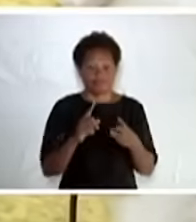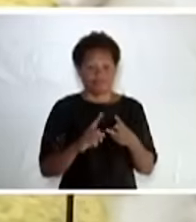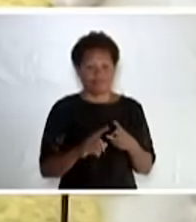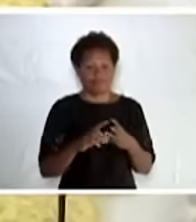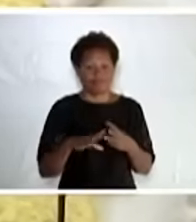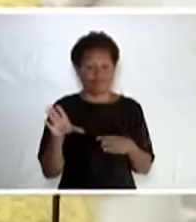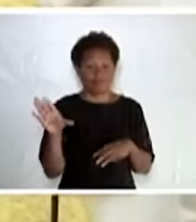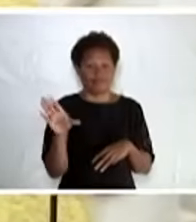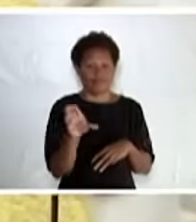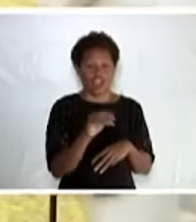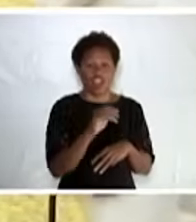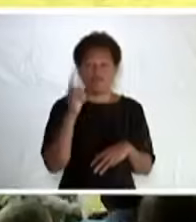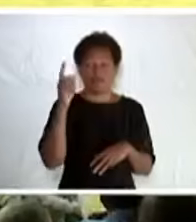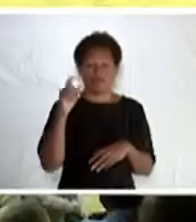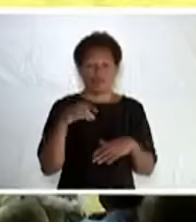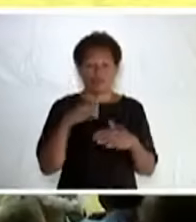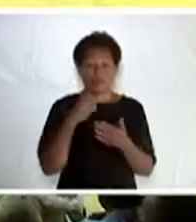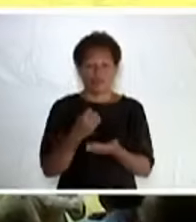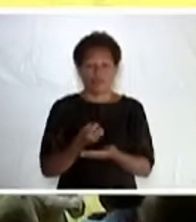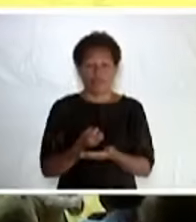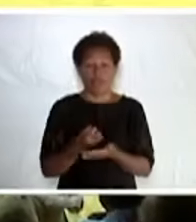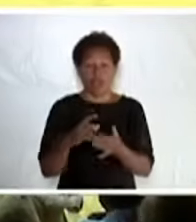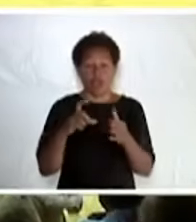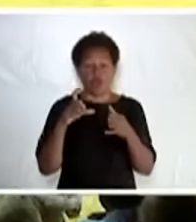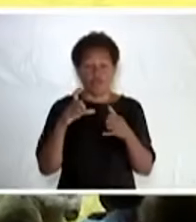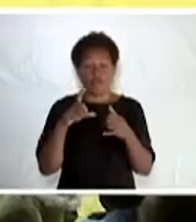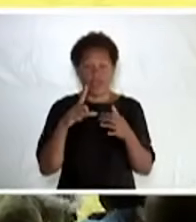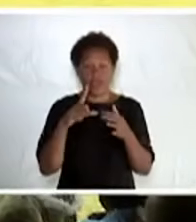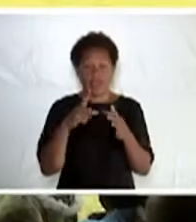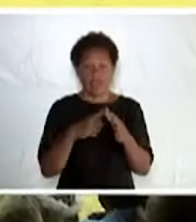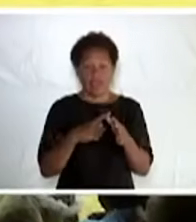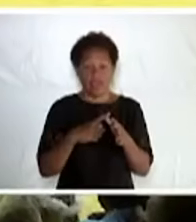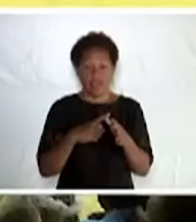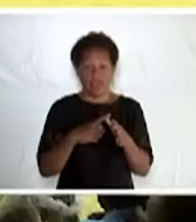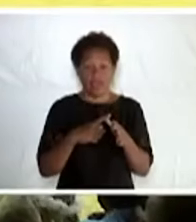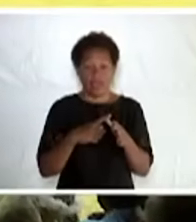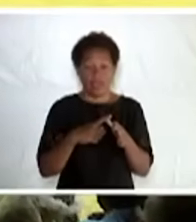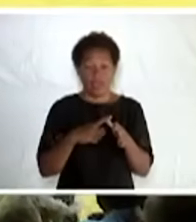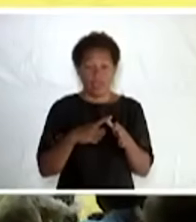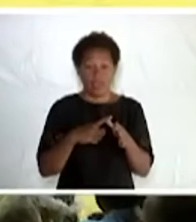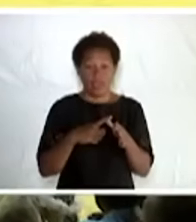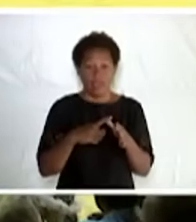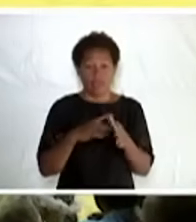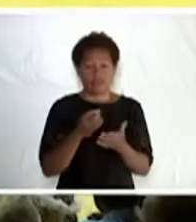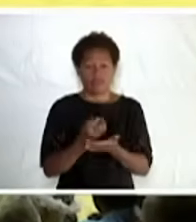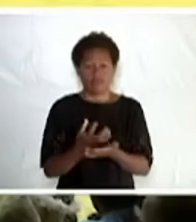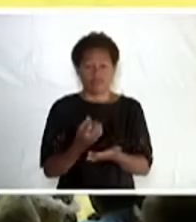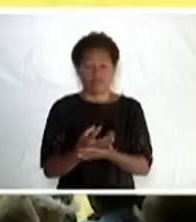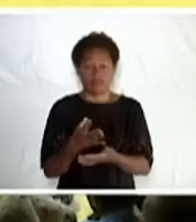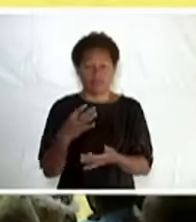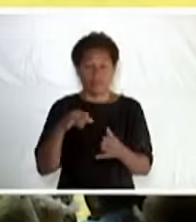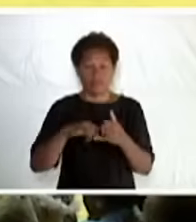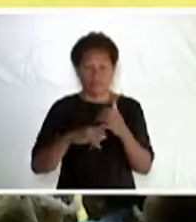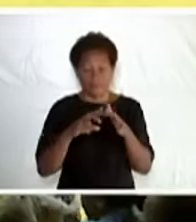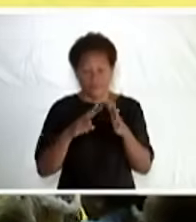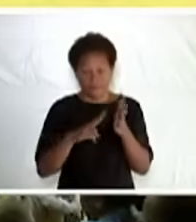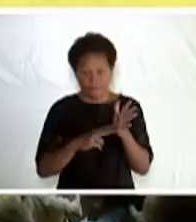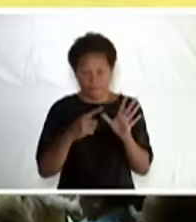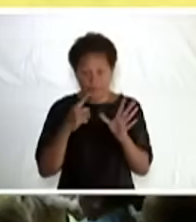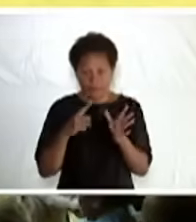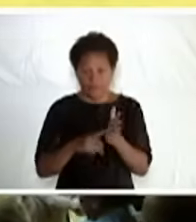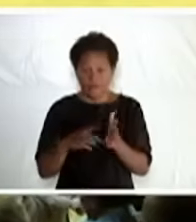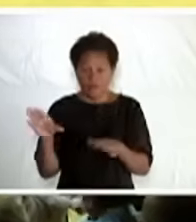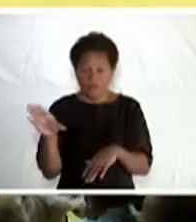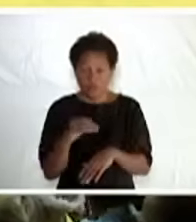also Detachment Commander number 2, Second Lieutenant Sevanaya Lalamalabu from